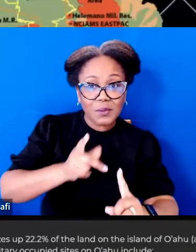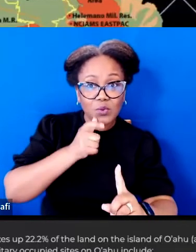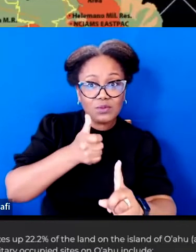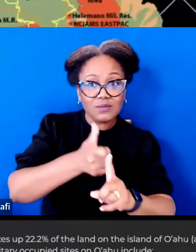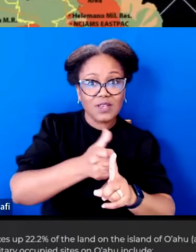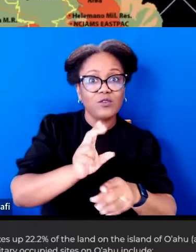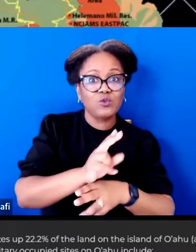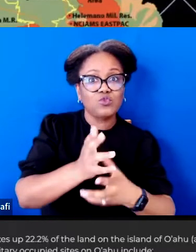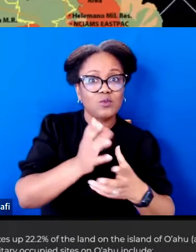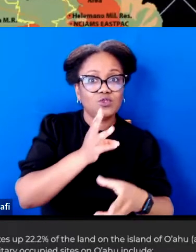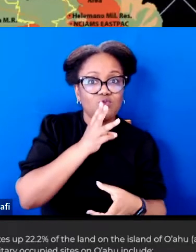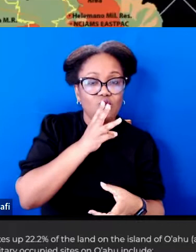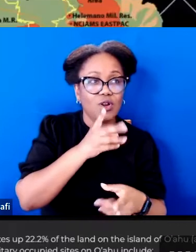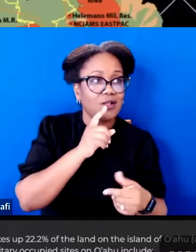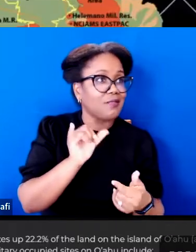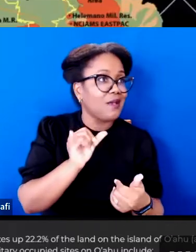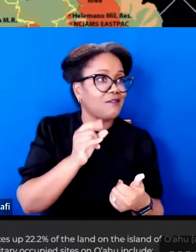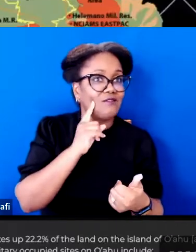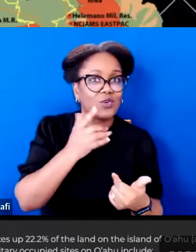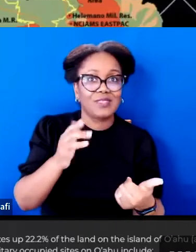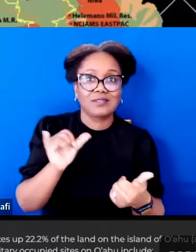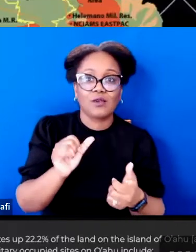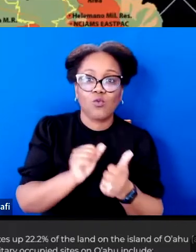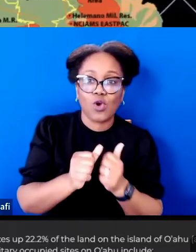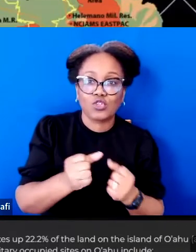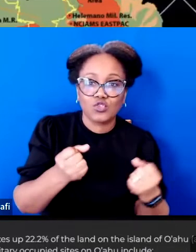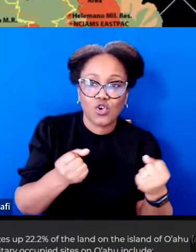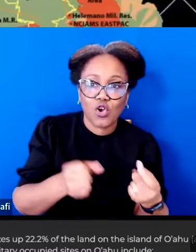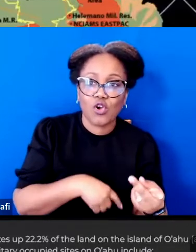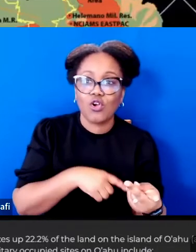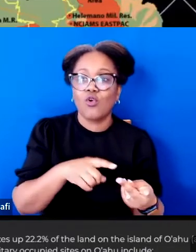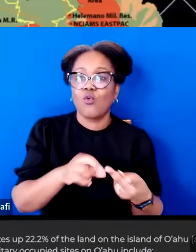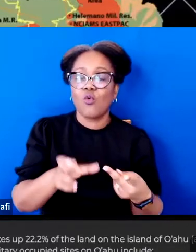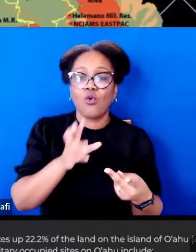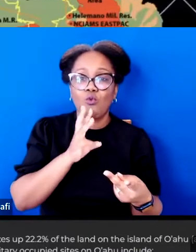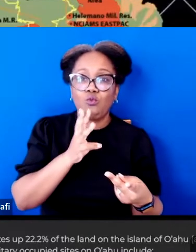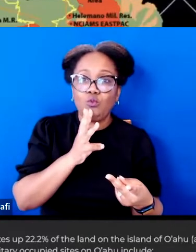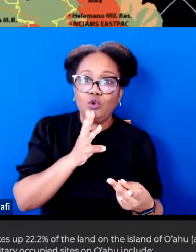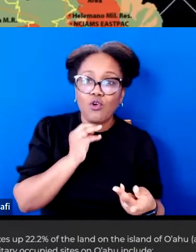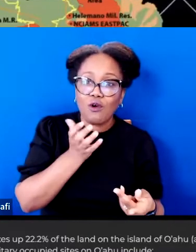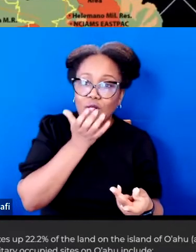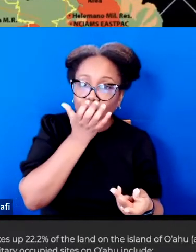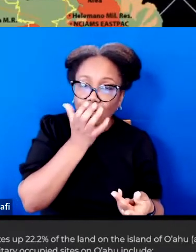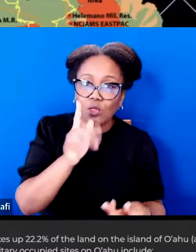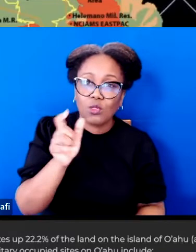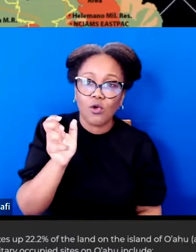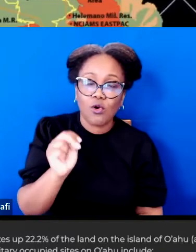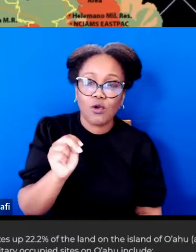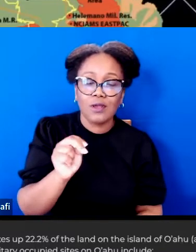However, these water restrictions are once again not being applied to the tourism or